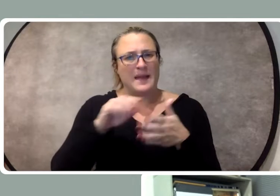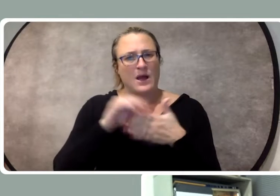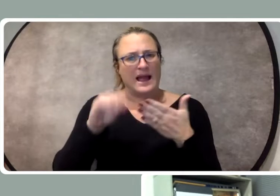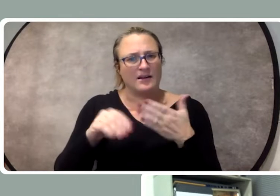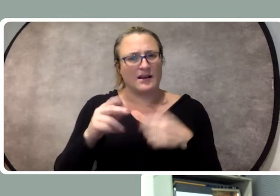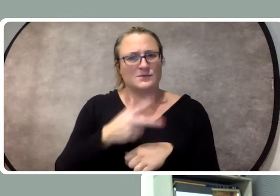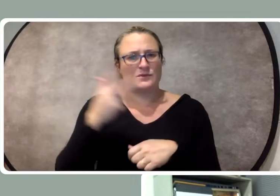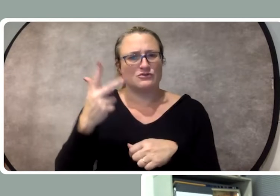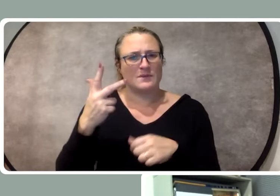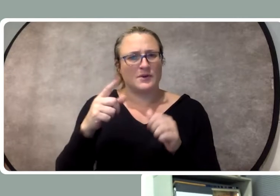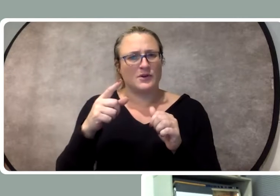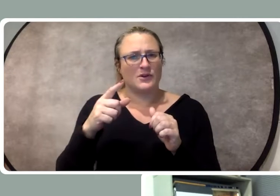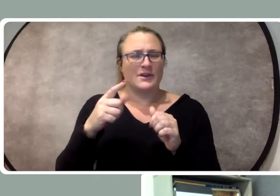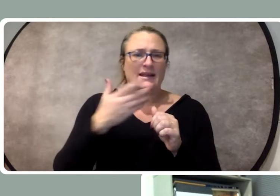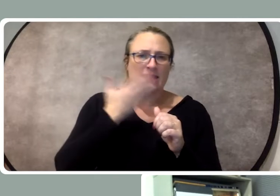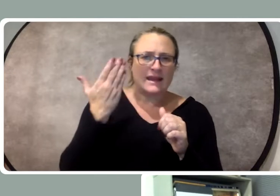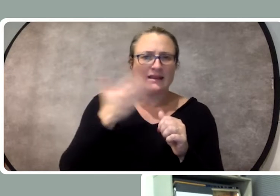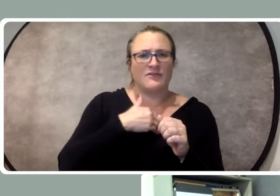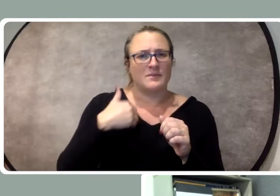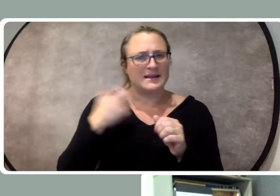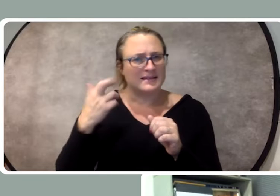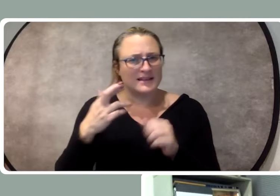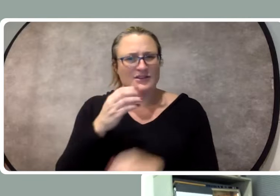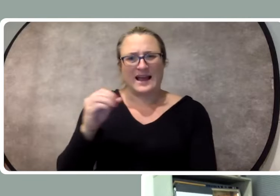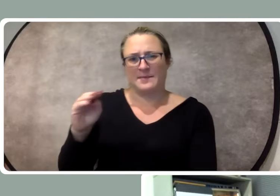triple-negative breast cancer and in metastatic disease in general?